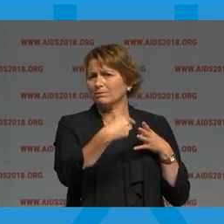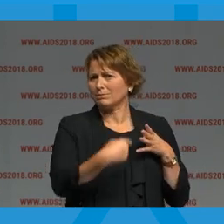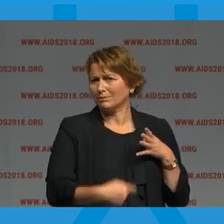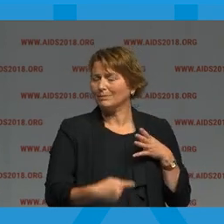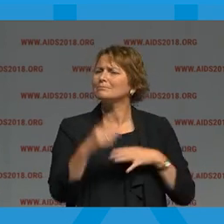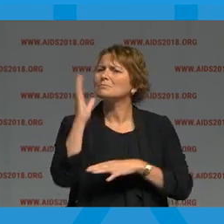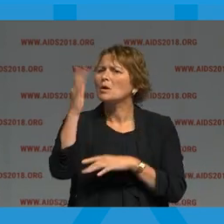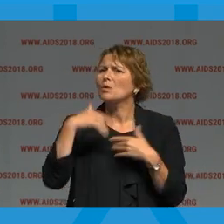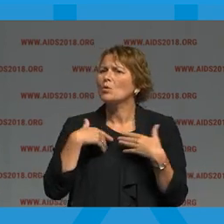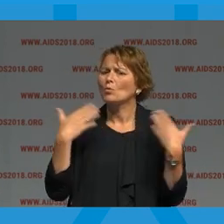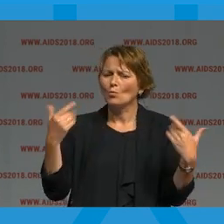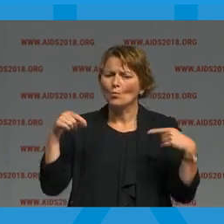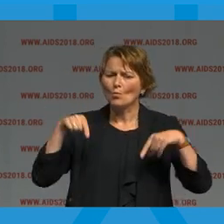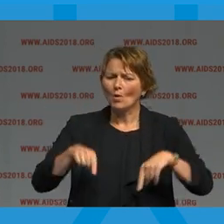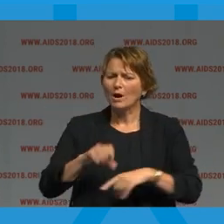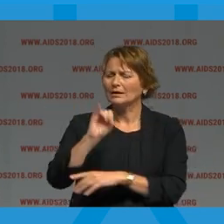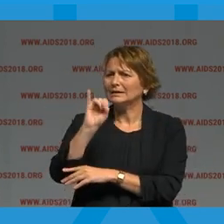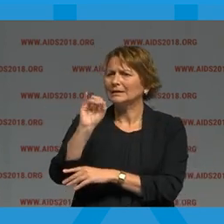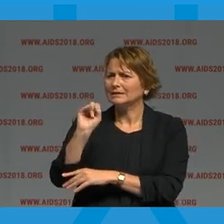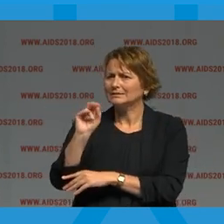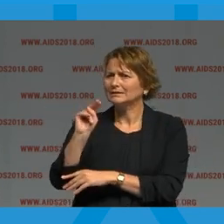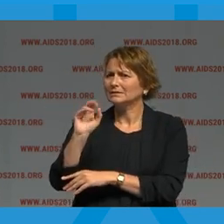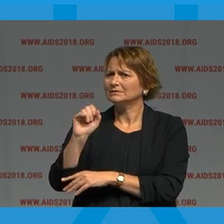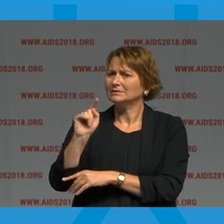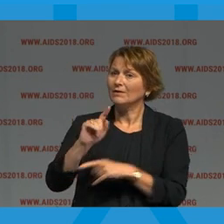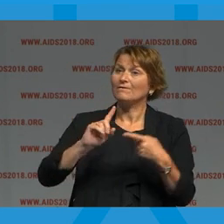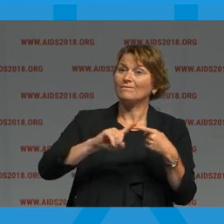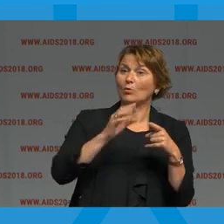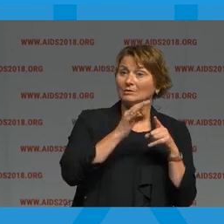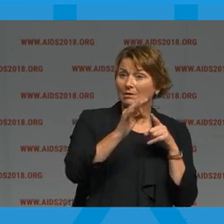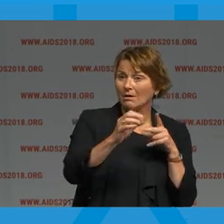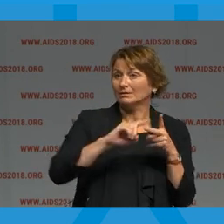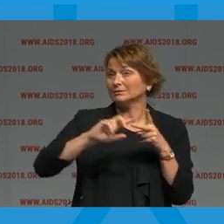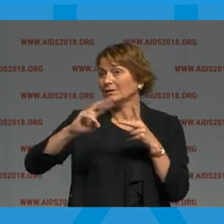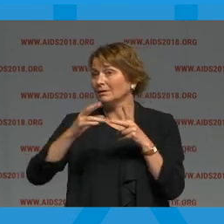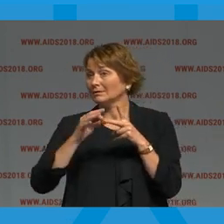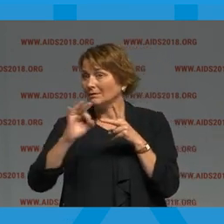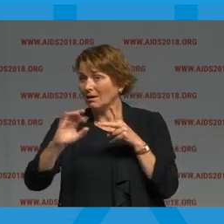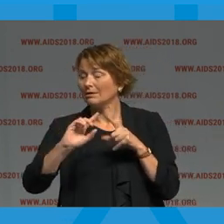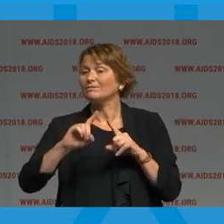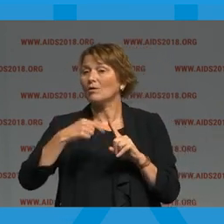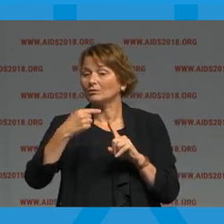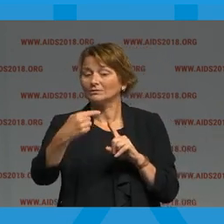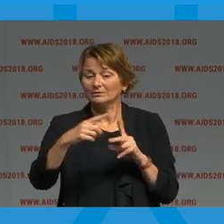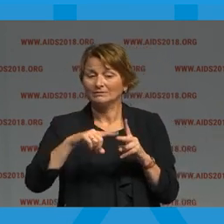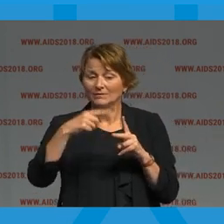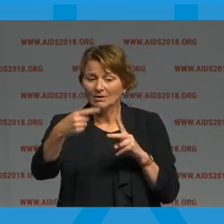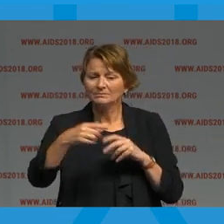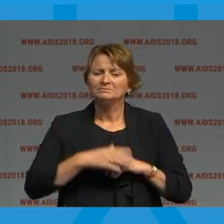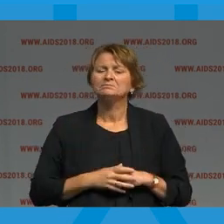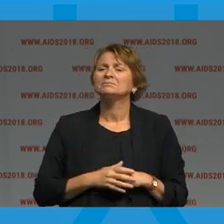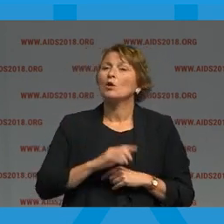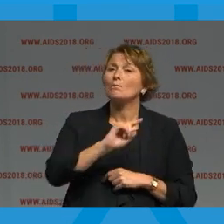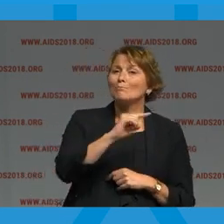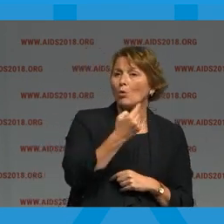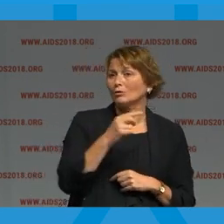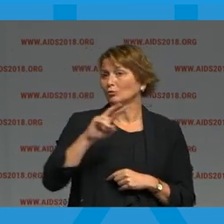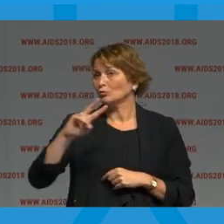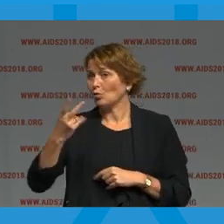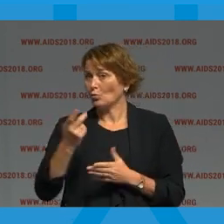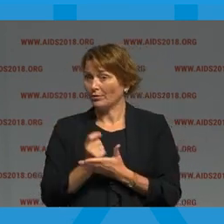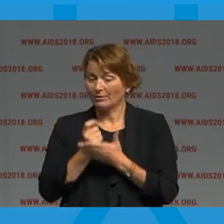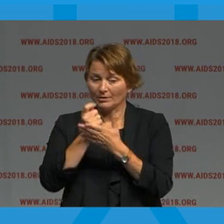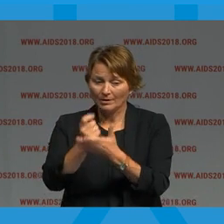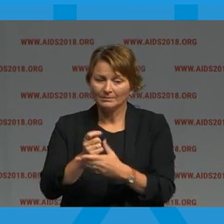are we using INSTIs in first line, second and third line, what is the potential role in mono and dual therapy, a brief mention